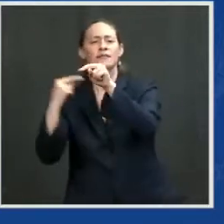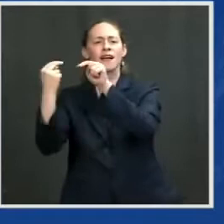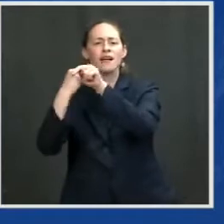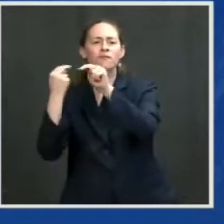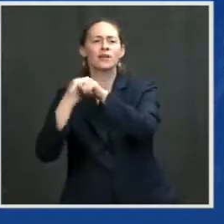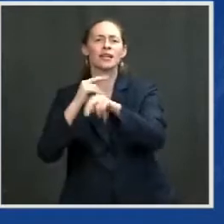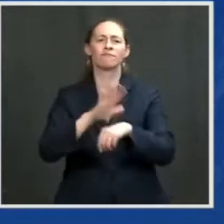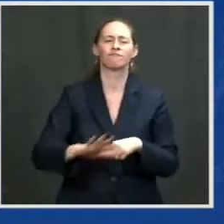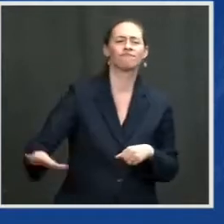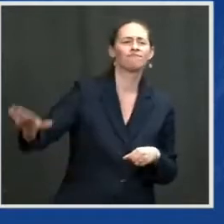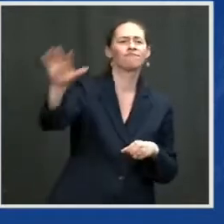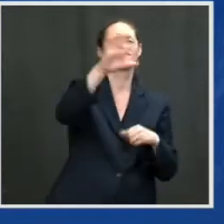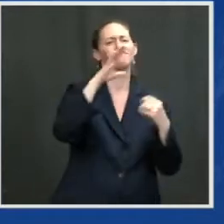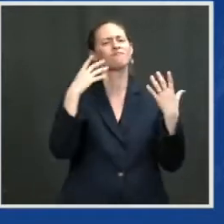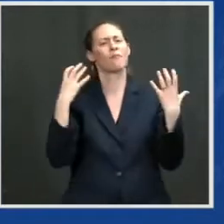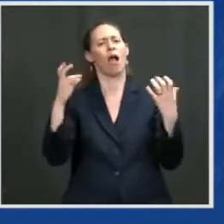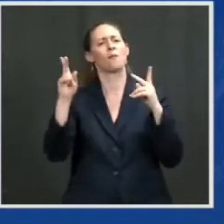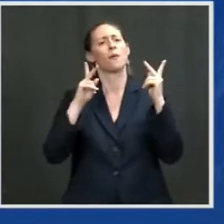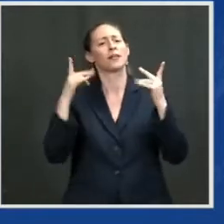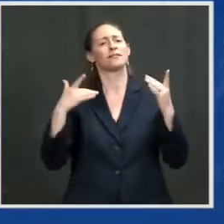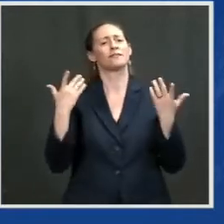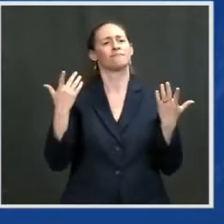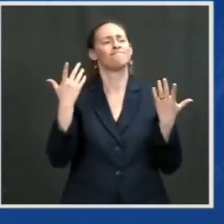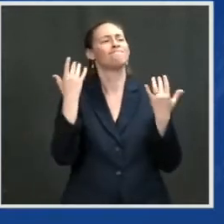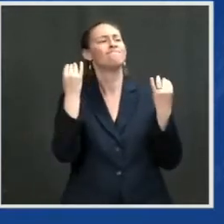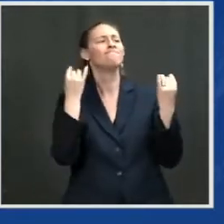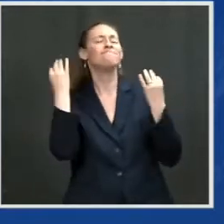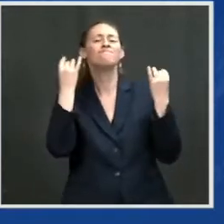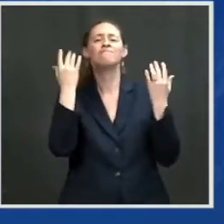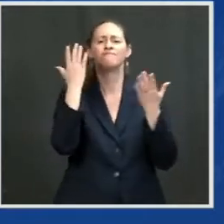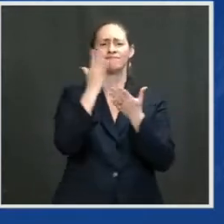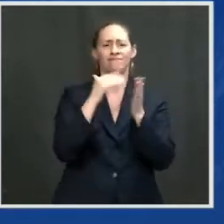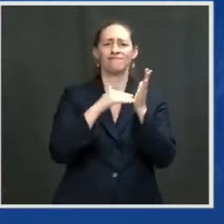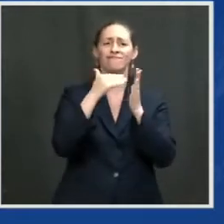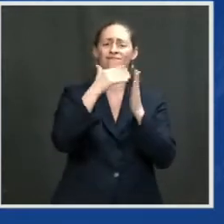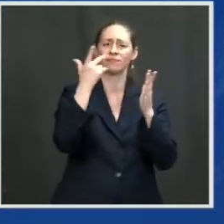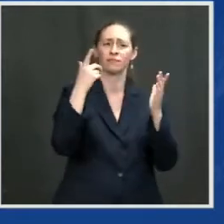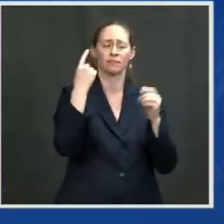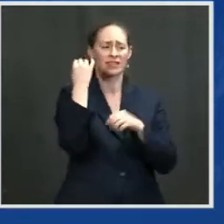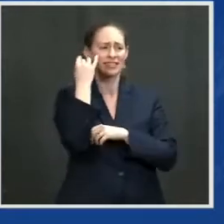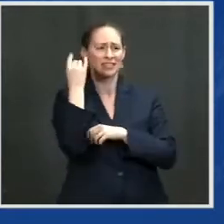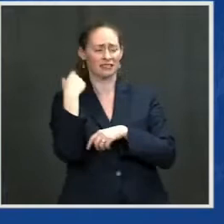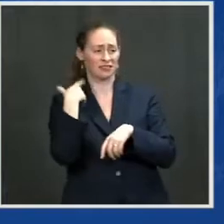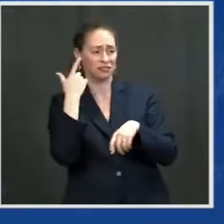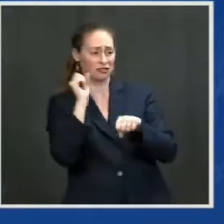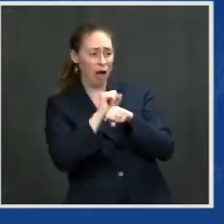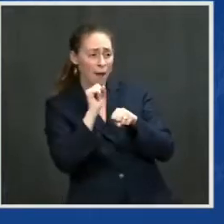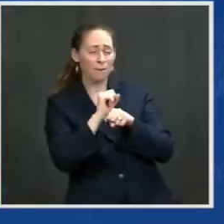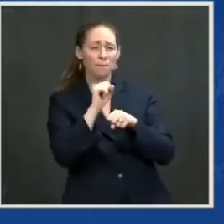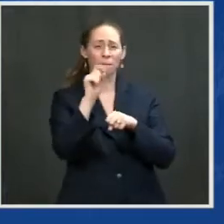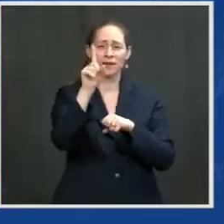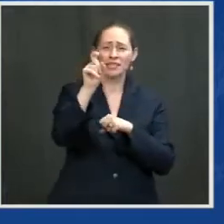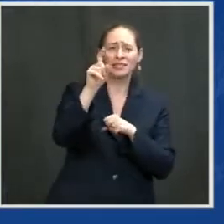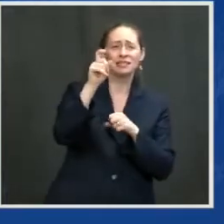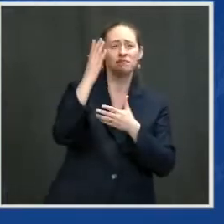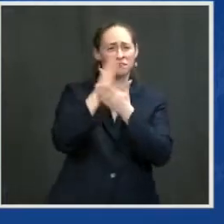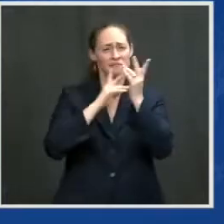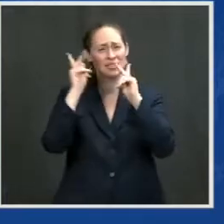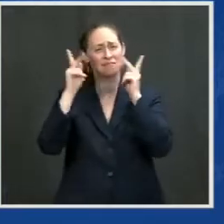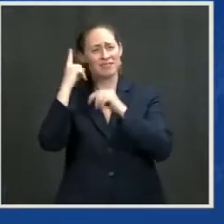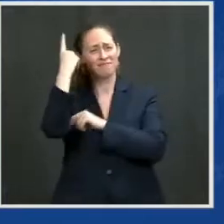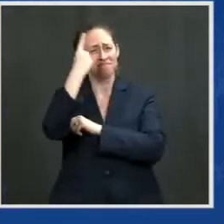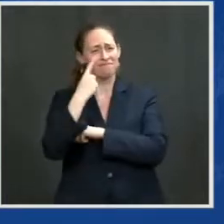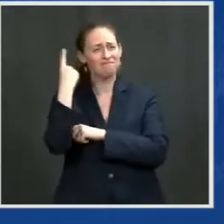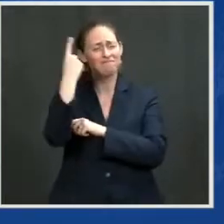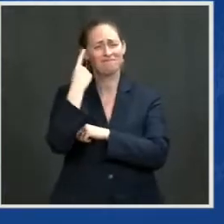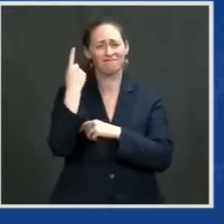watching at home are thinking that, well, you know, if these jobs are for you, well, you know, all the folks who feel left out as the